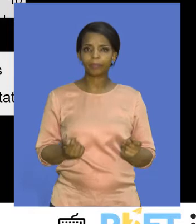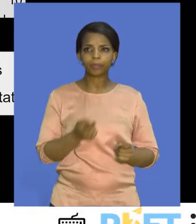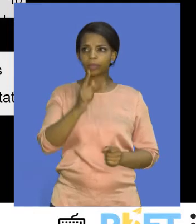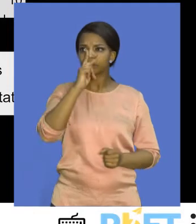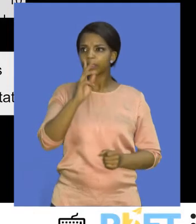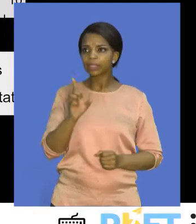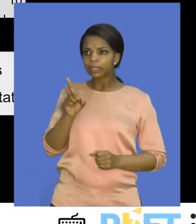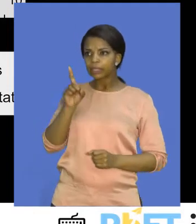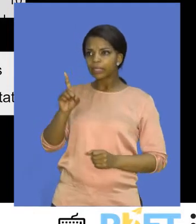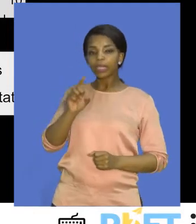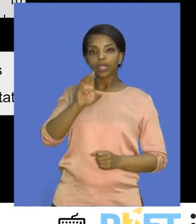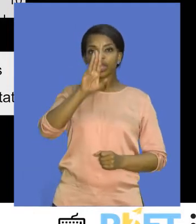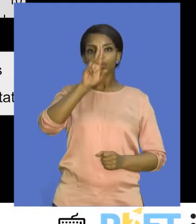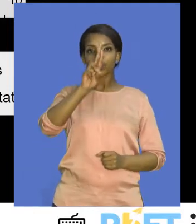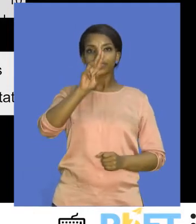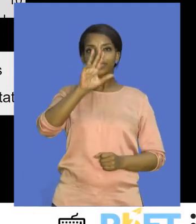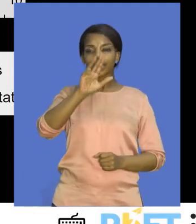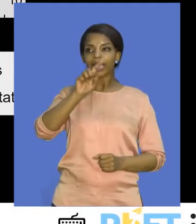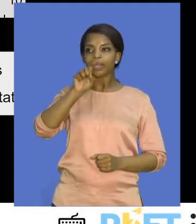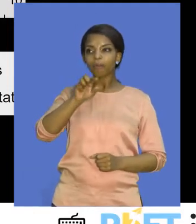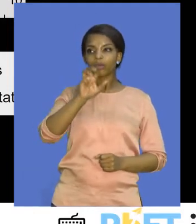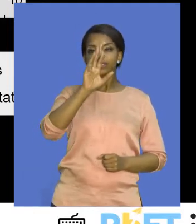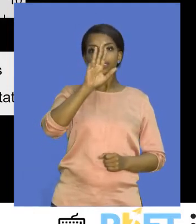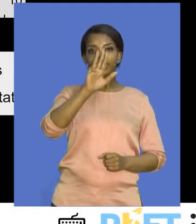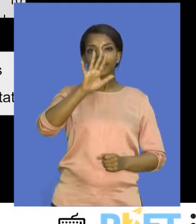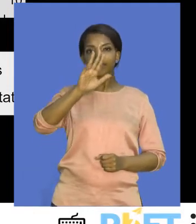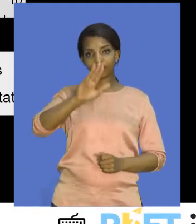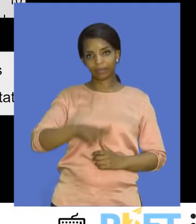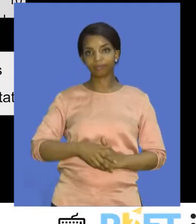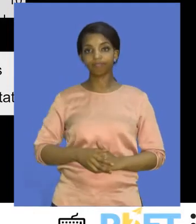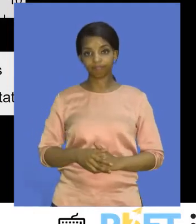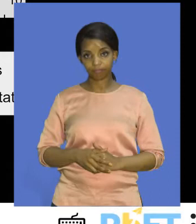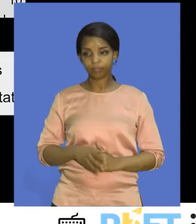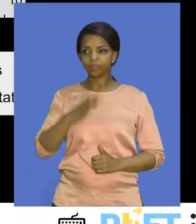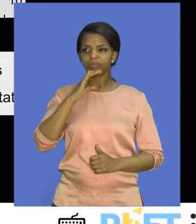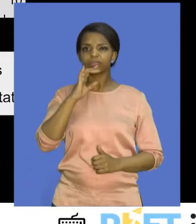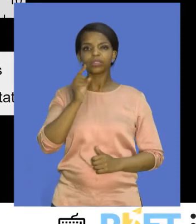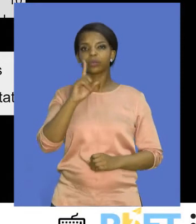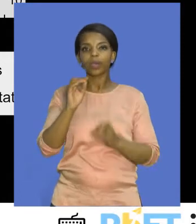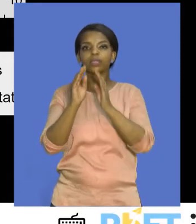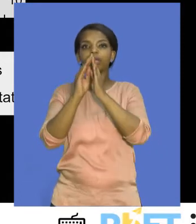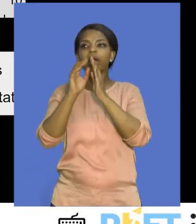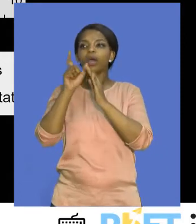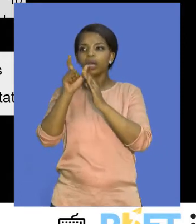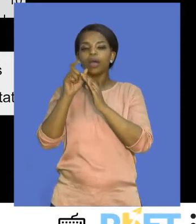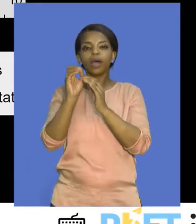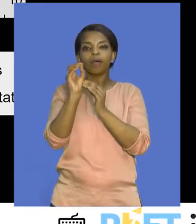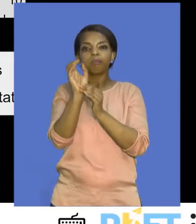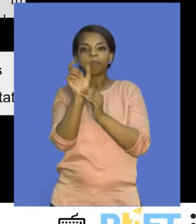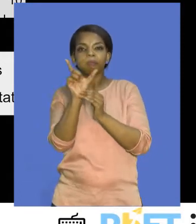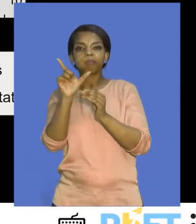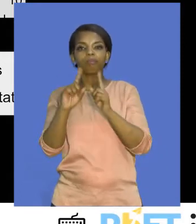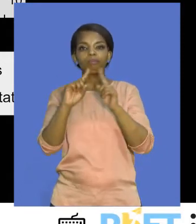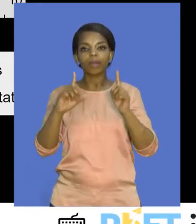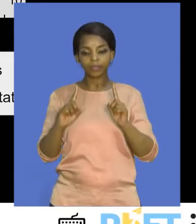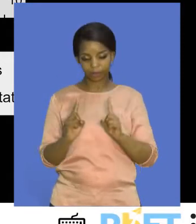29,959, okay? So the charge keeps on increasing while we're still keeping the distance between Q1 and Q2